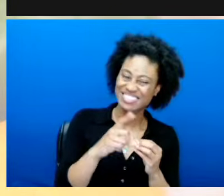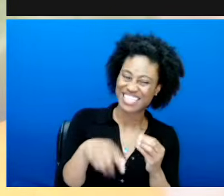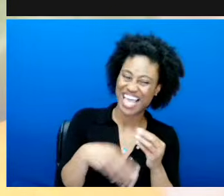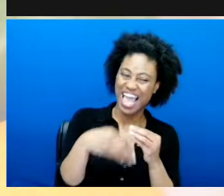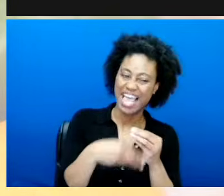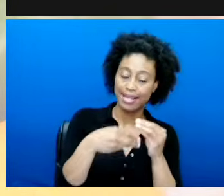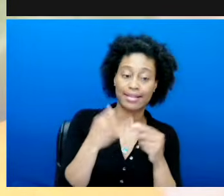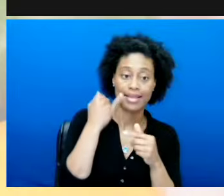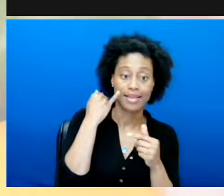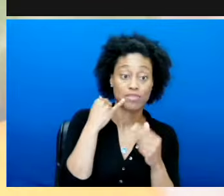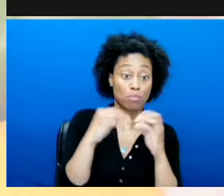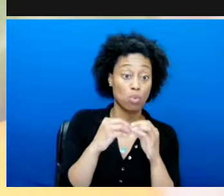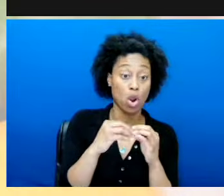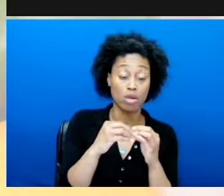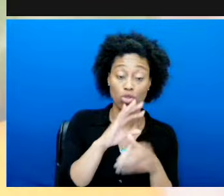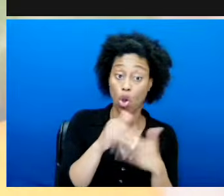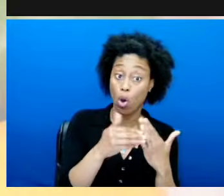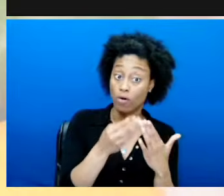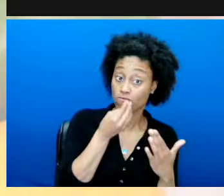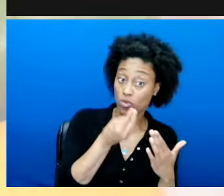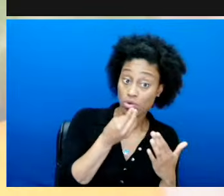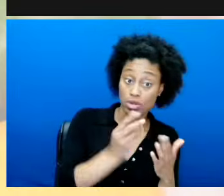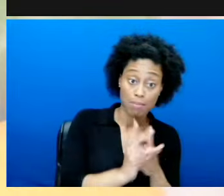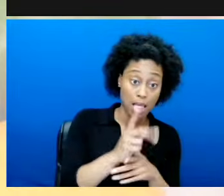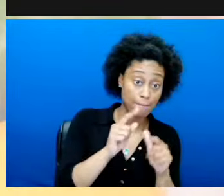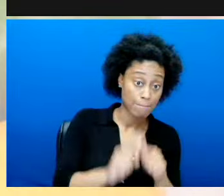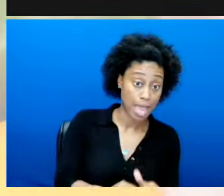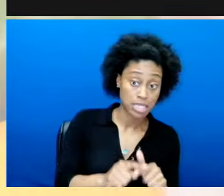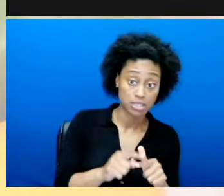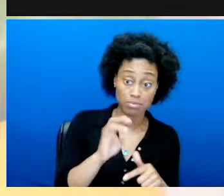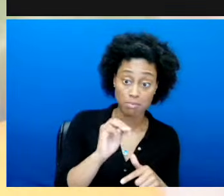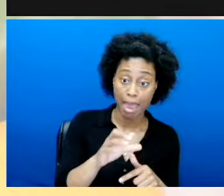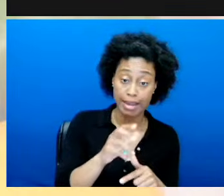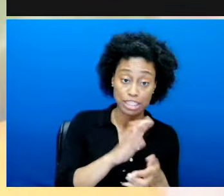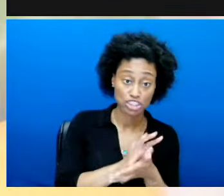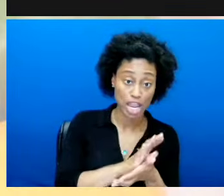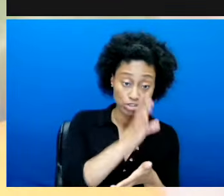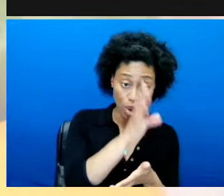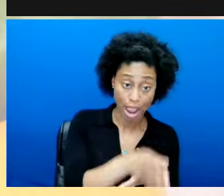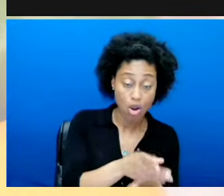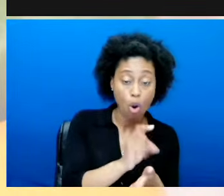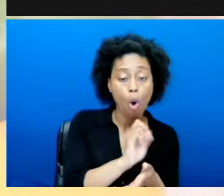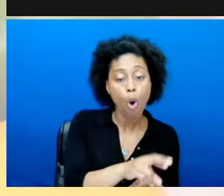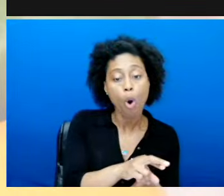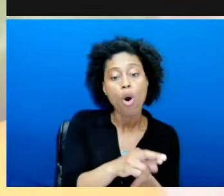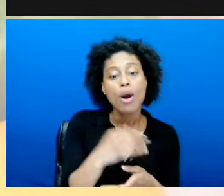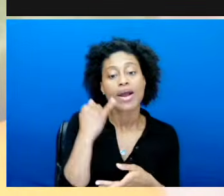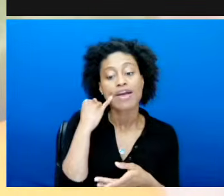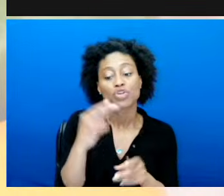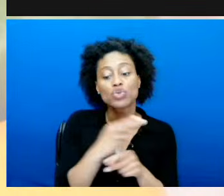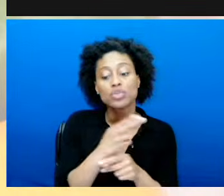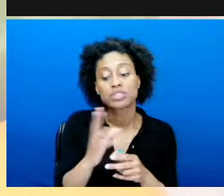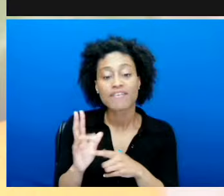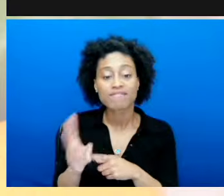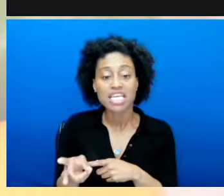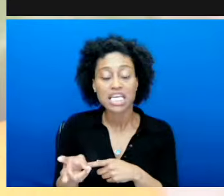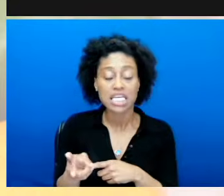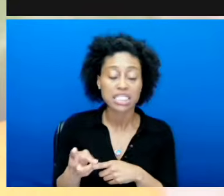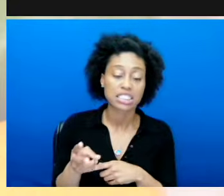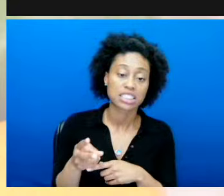making a straight up whole foods plant-based mac and cheese alternative, or you are, using your vegan cheeses and milks and